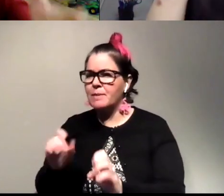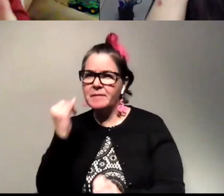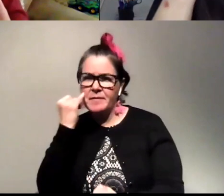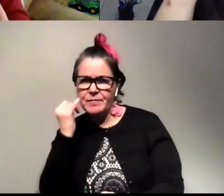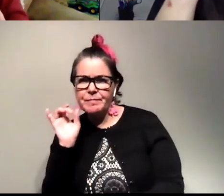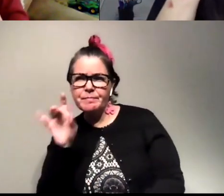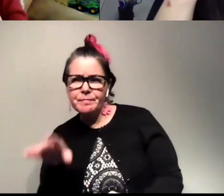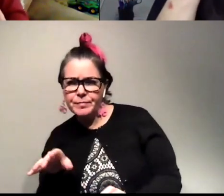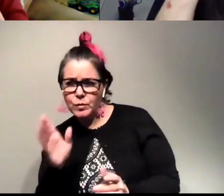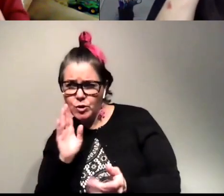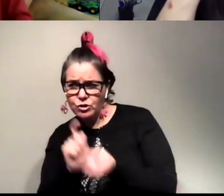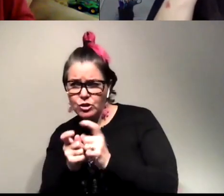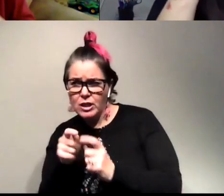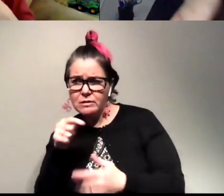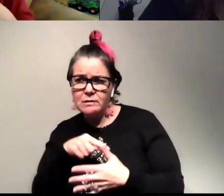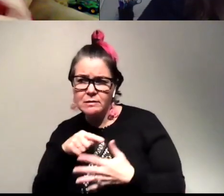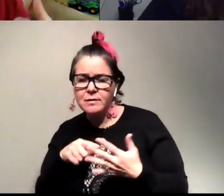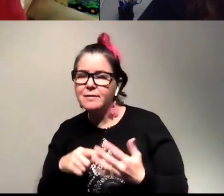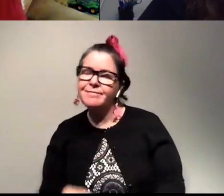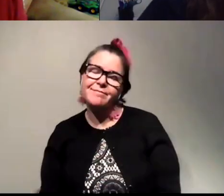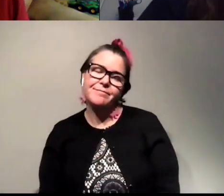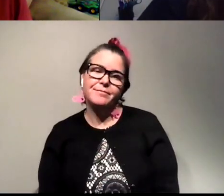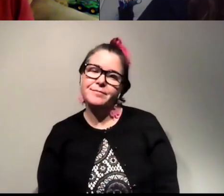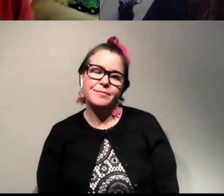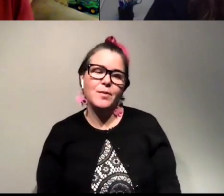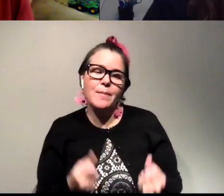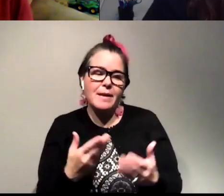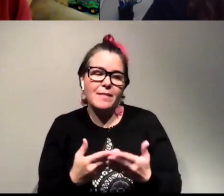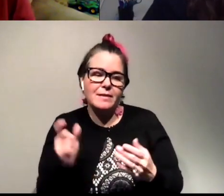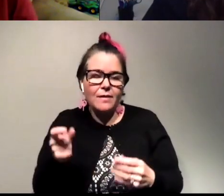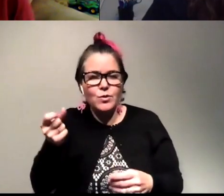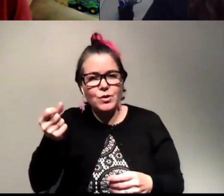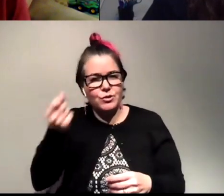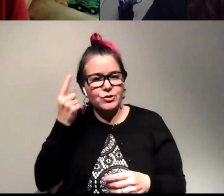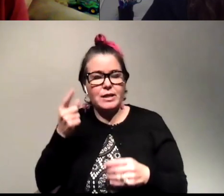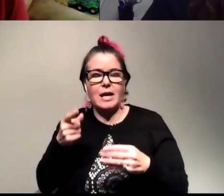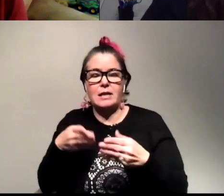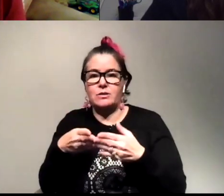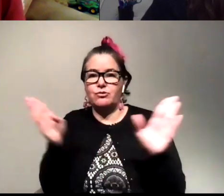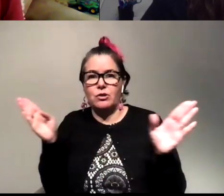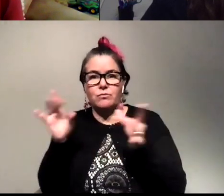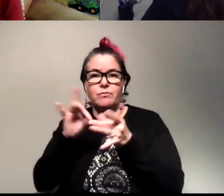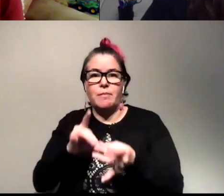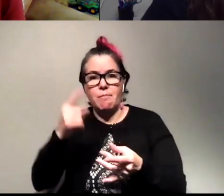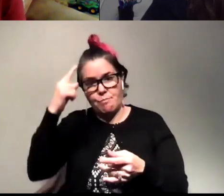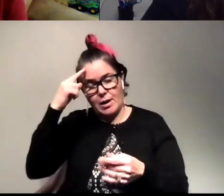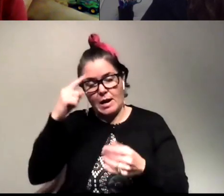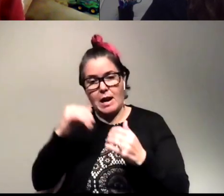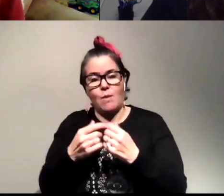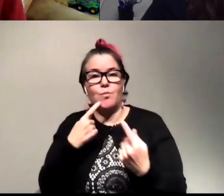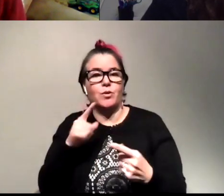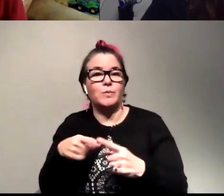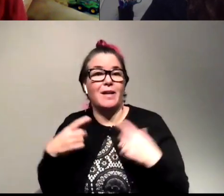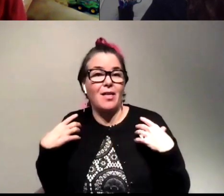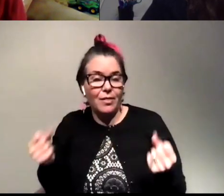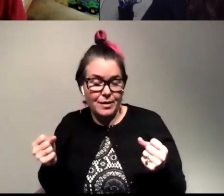Would that change that? There's just so much more we need to understand in general about how the brain works when it's healthy,